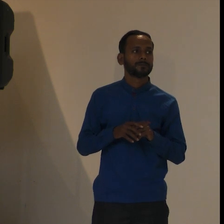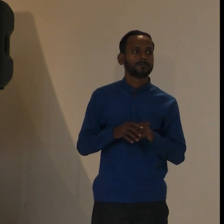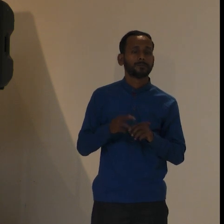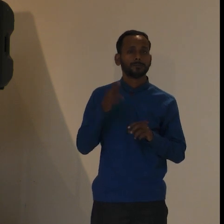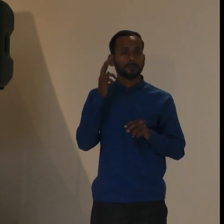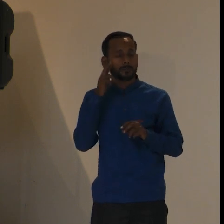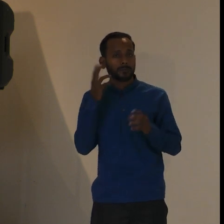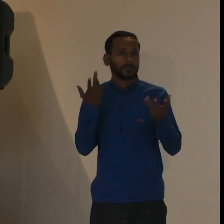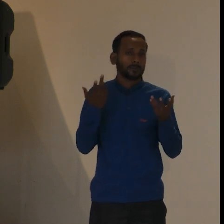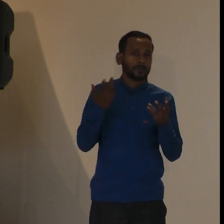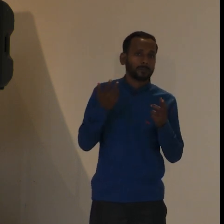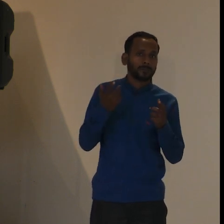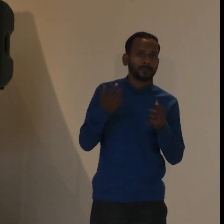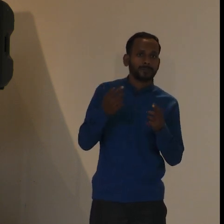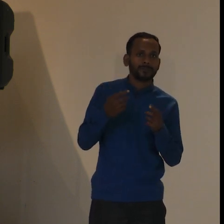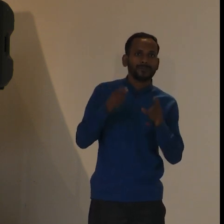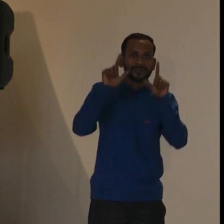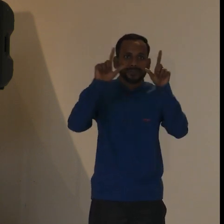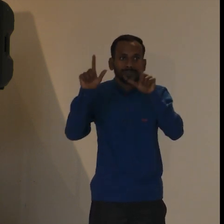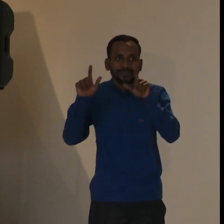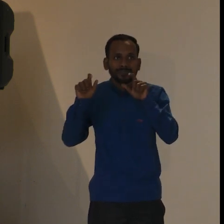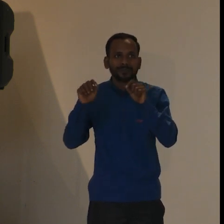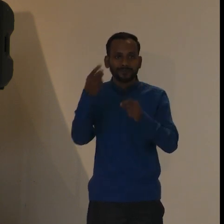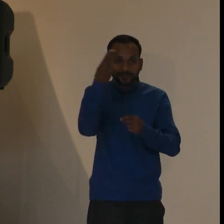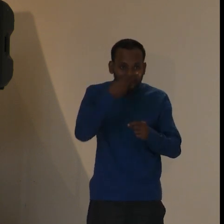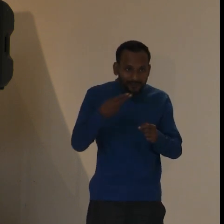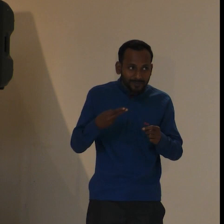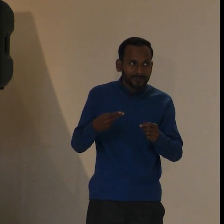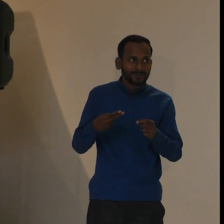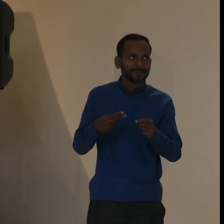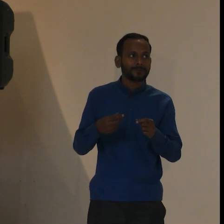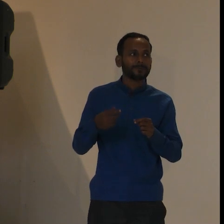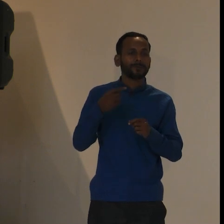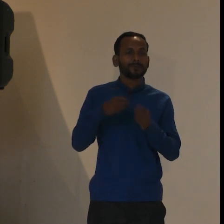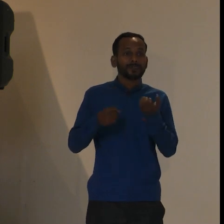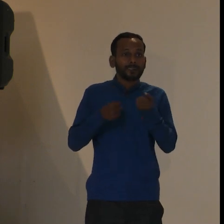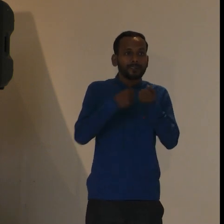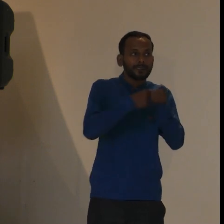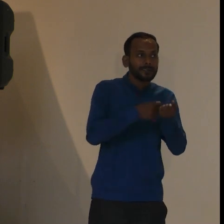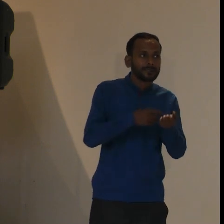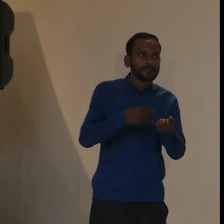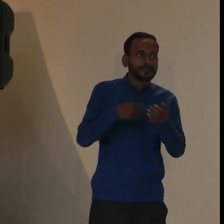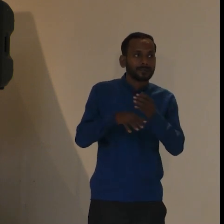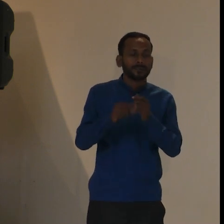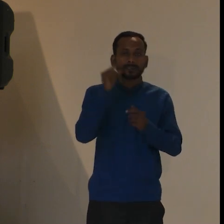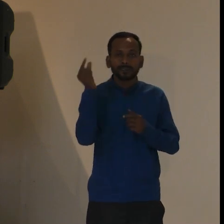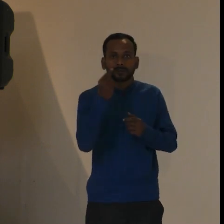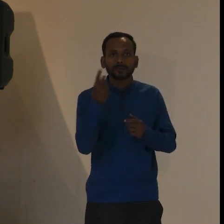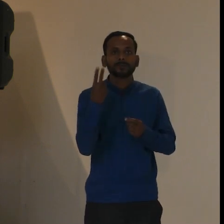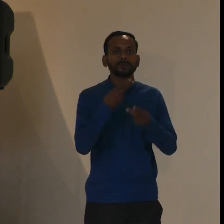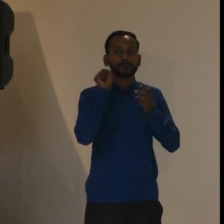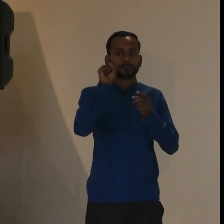probably visual artists in the city who can now see how archival material can be utilized to tell